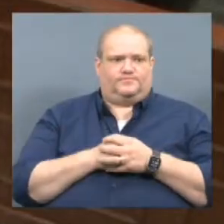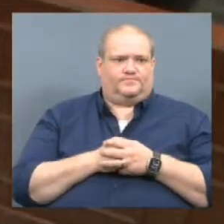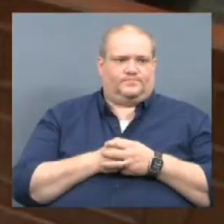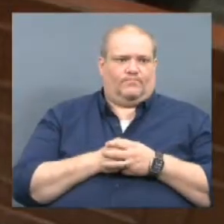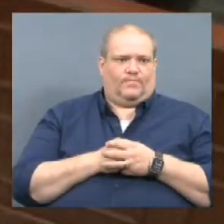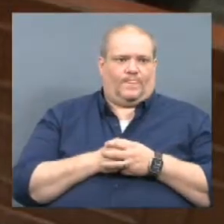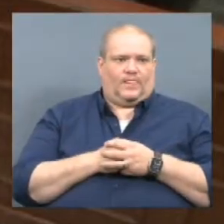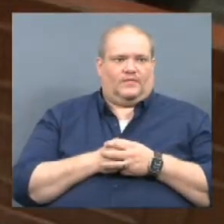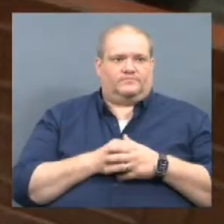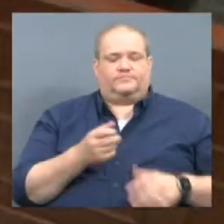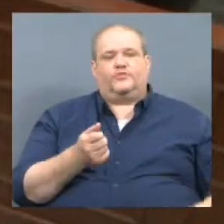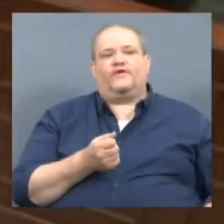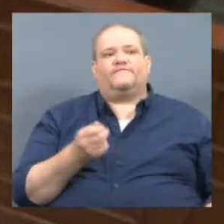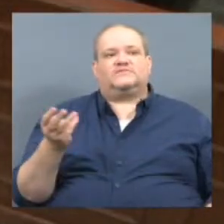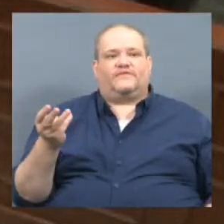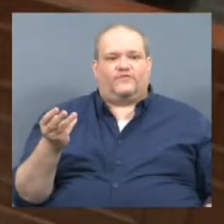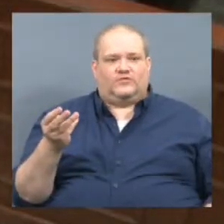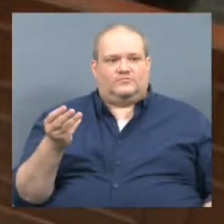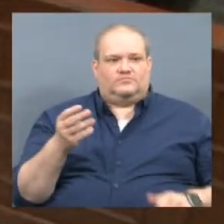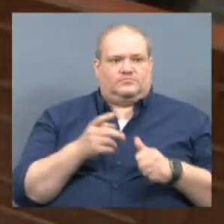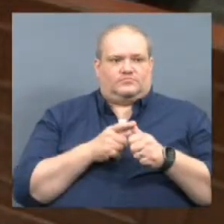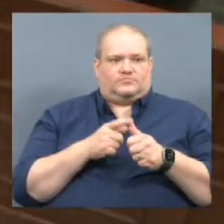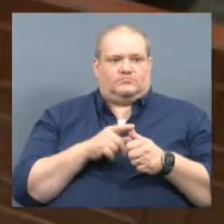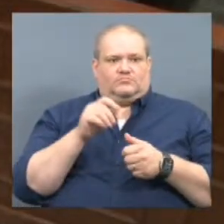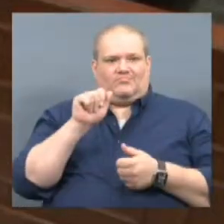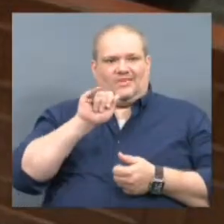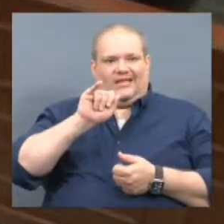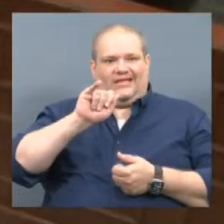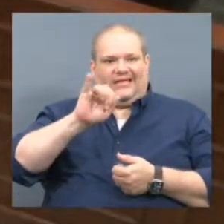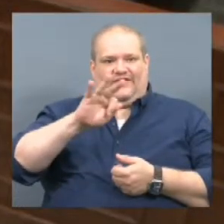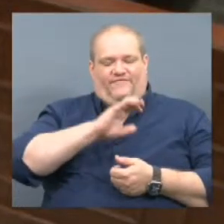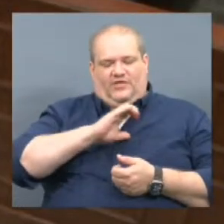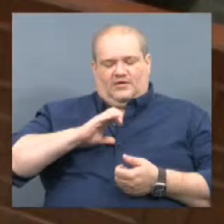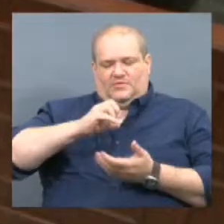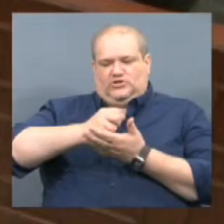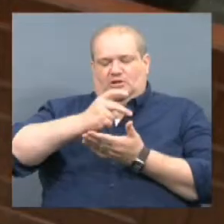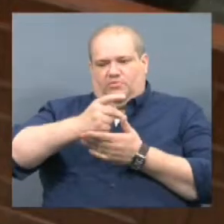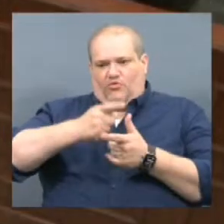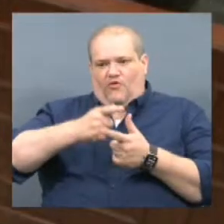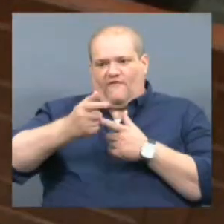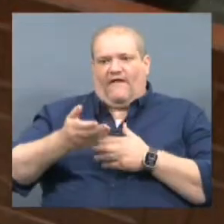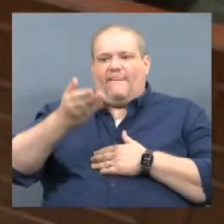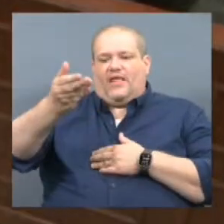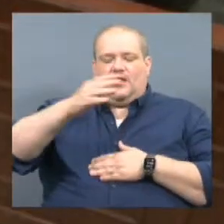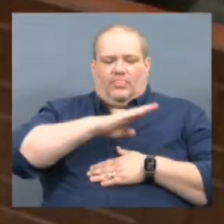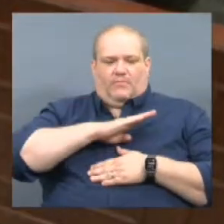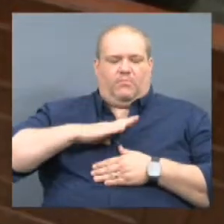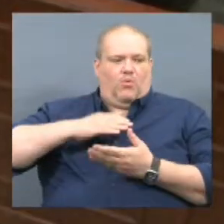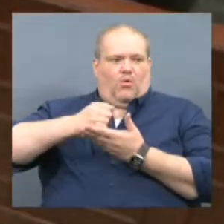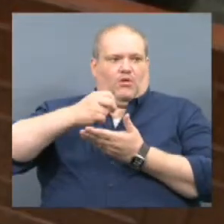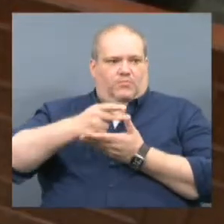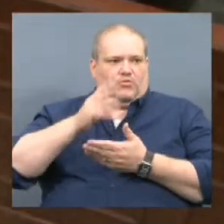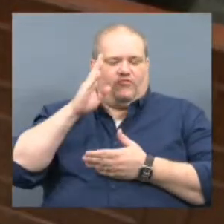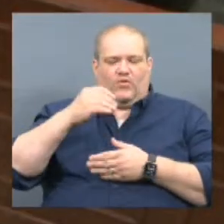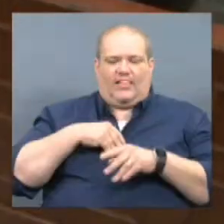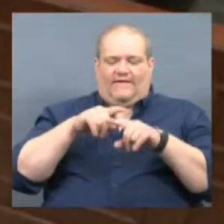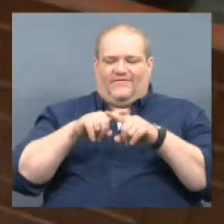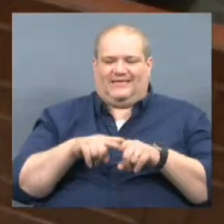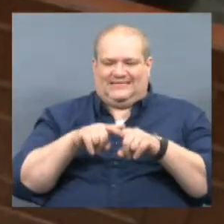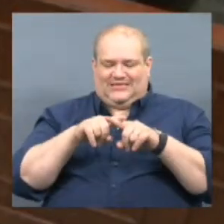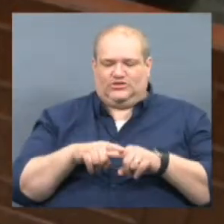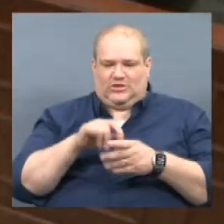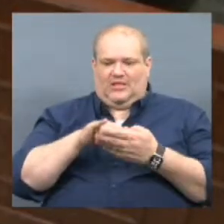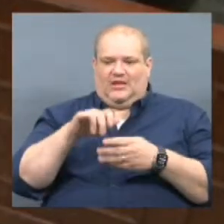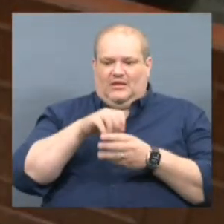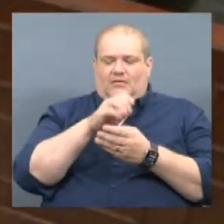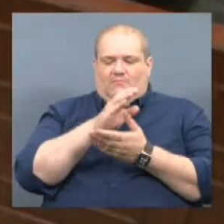You have several. If this gets approved by the commission and then ultimately by the board, there will be conditions as